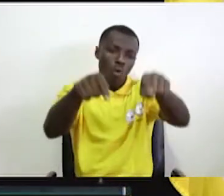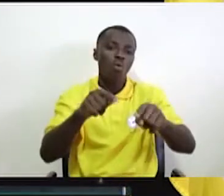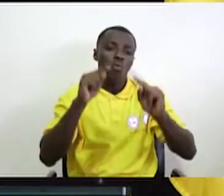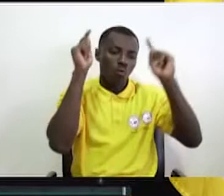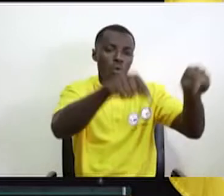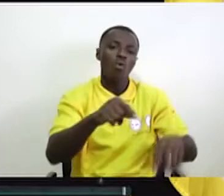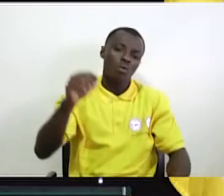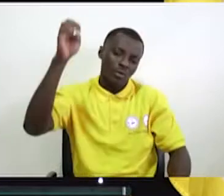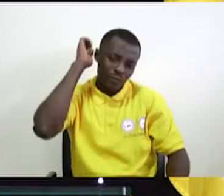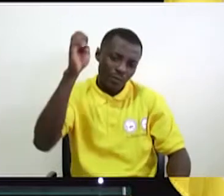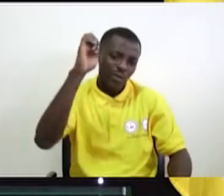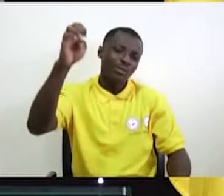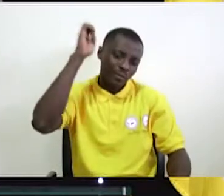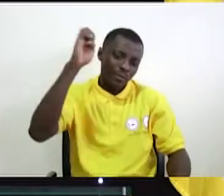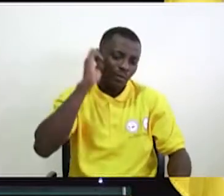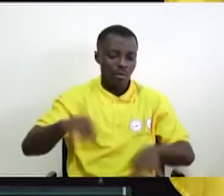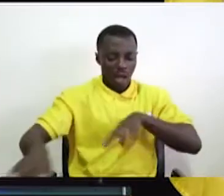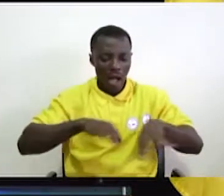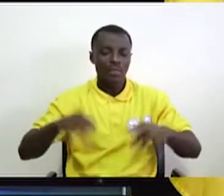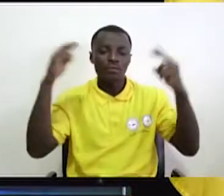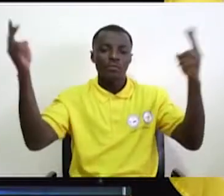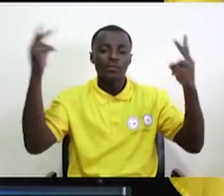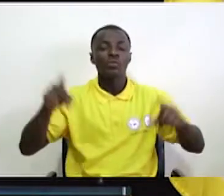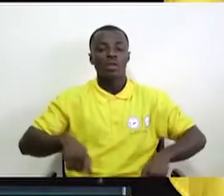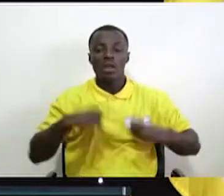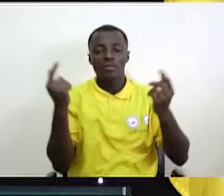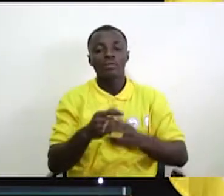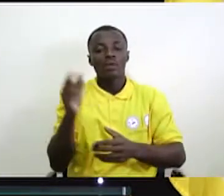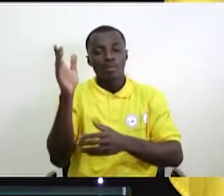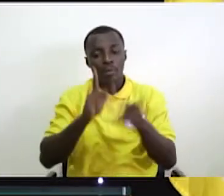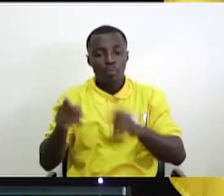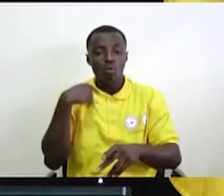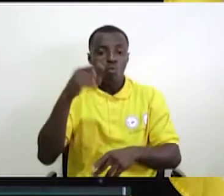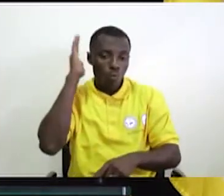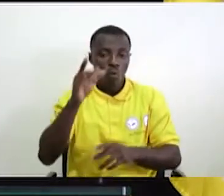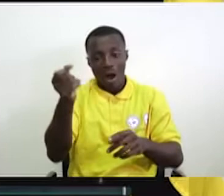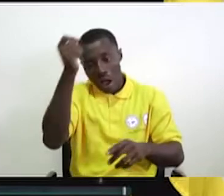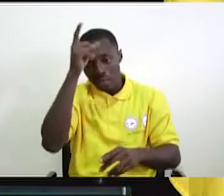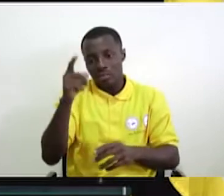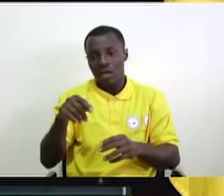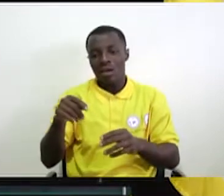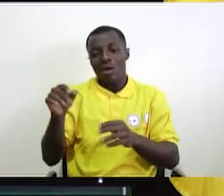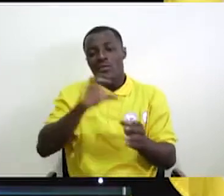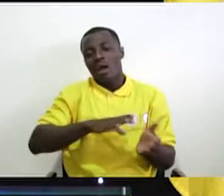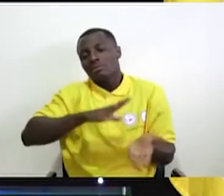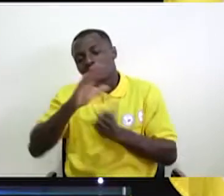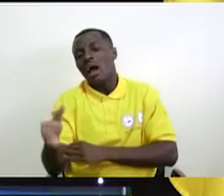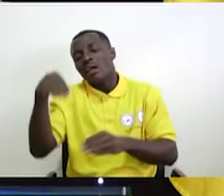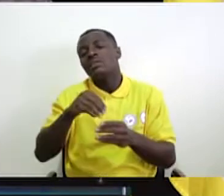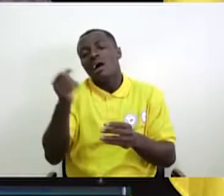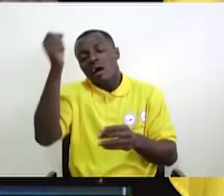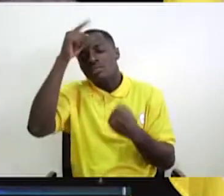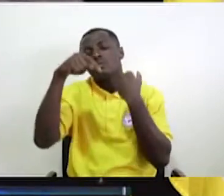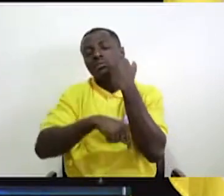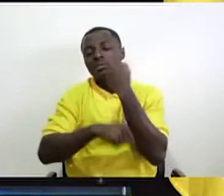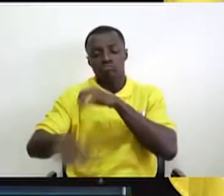life. People who understand the meaning of Jesus Christ in their life. People